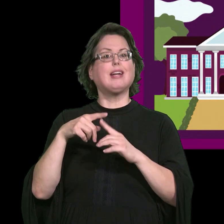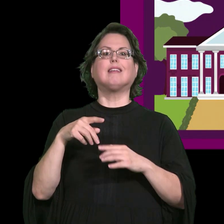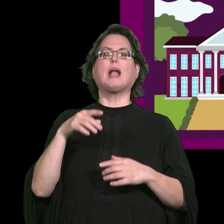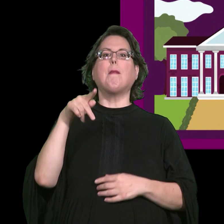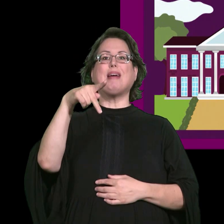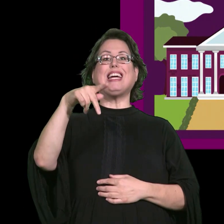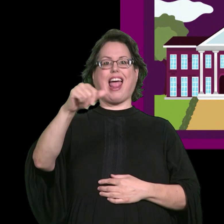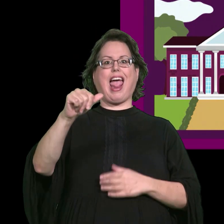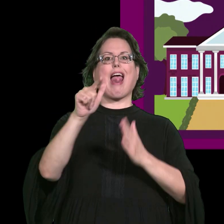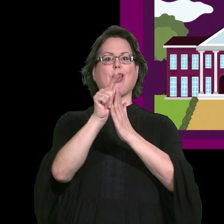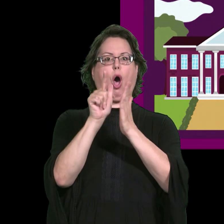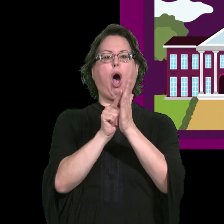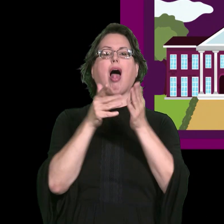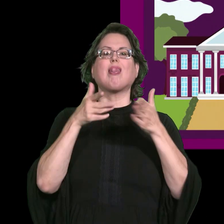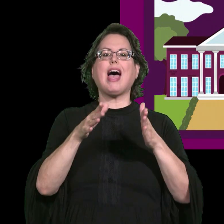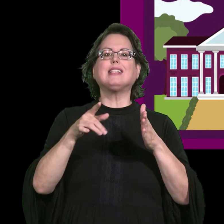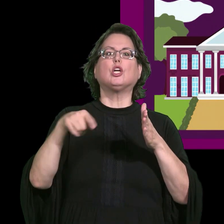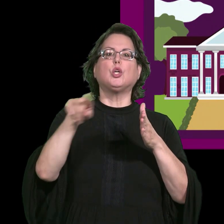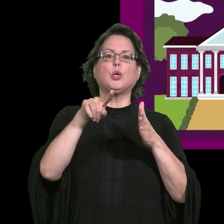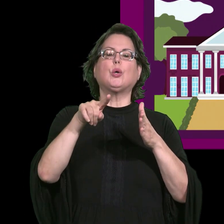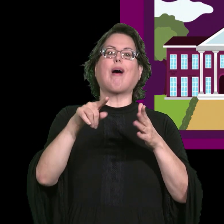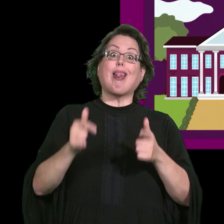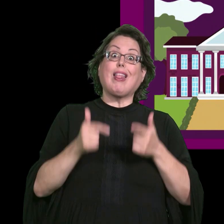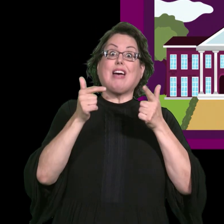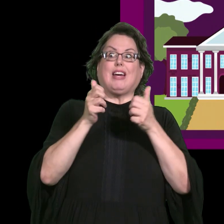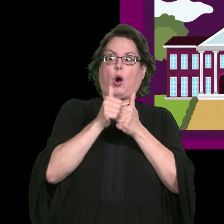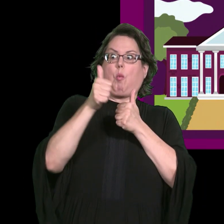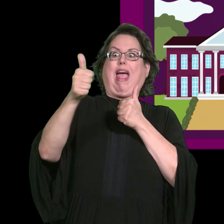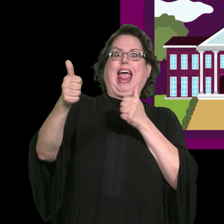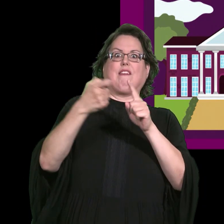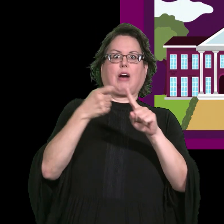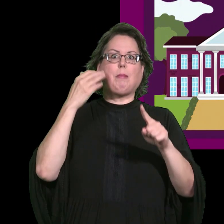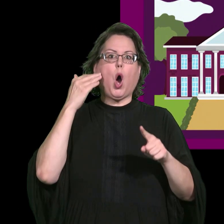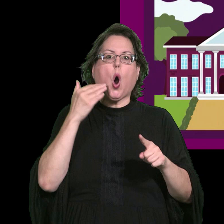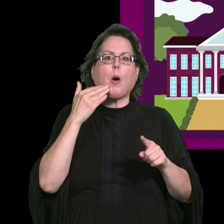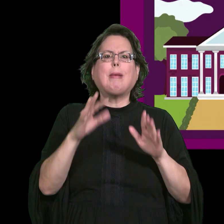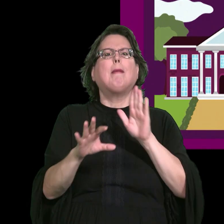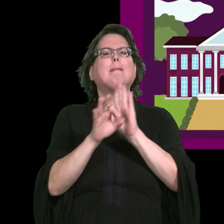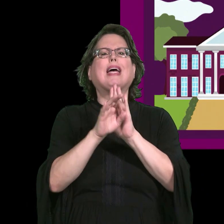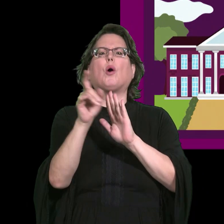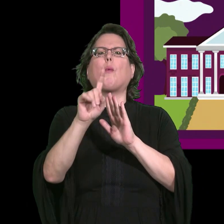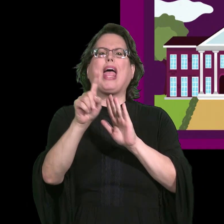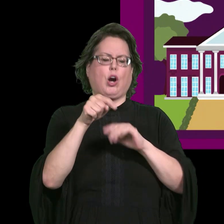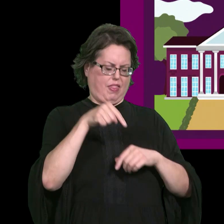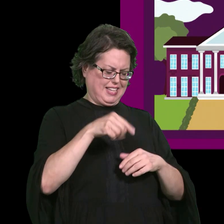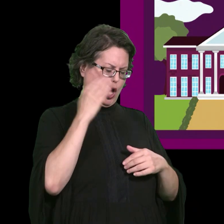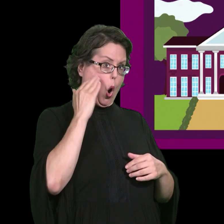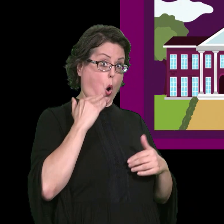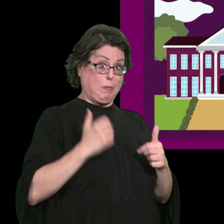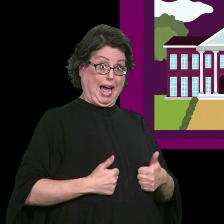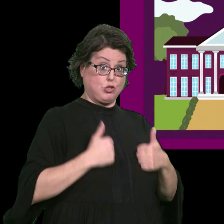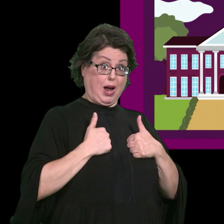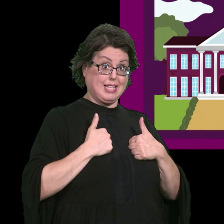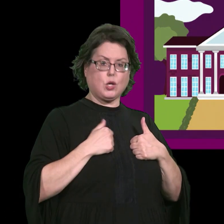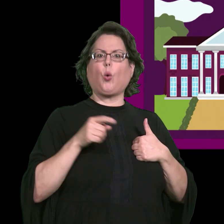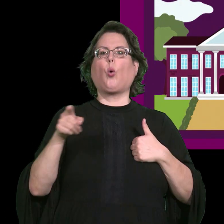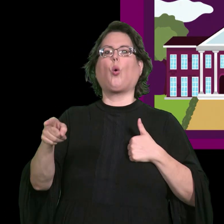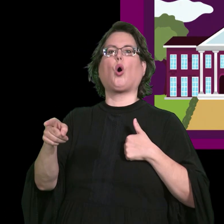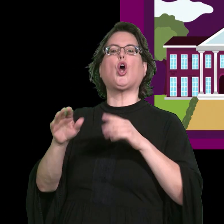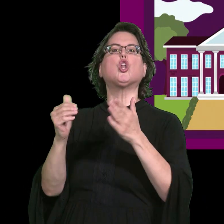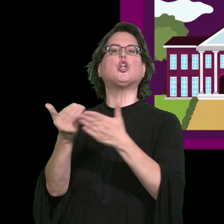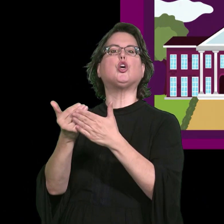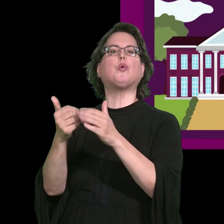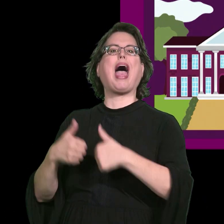allows eligible students living away from home to choose either their home address or their new address when registering to